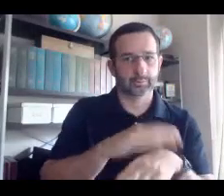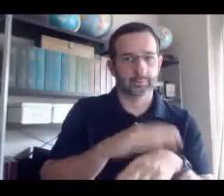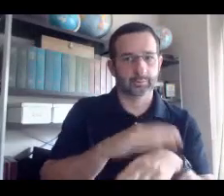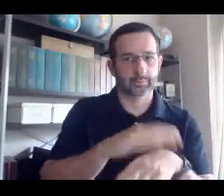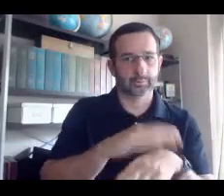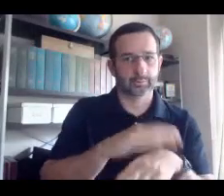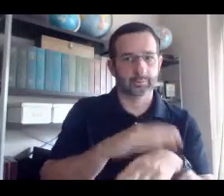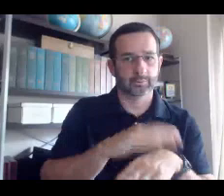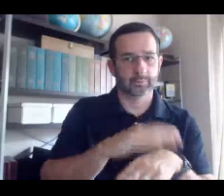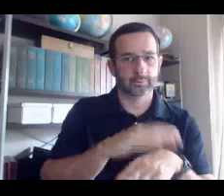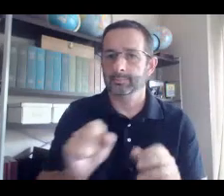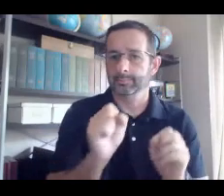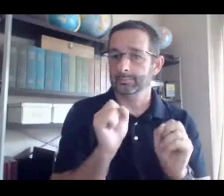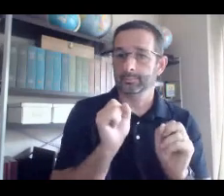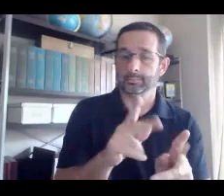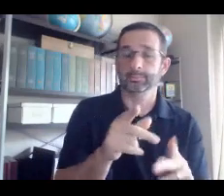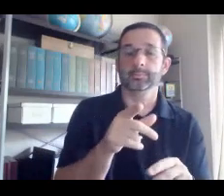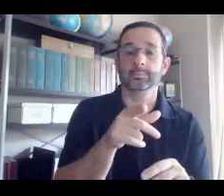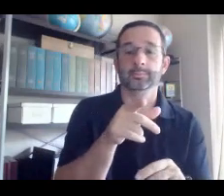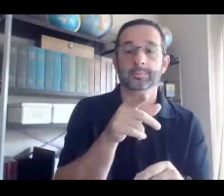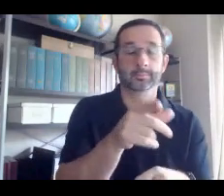time.